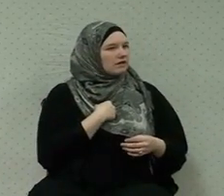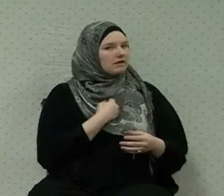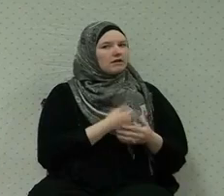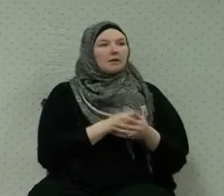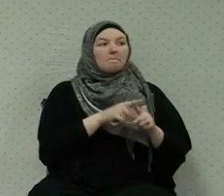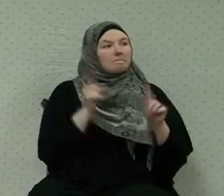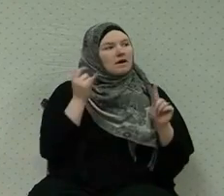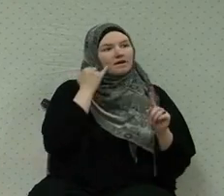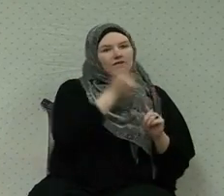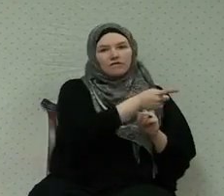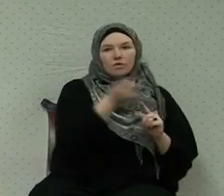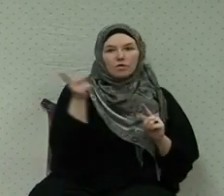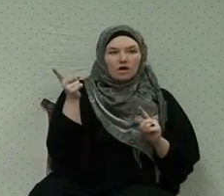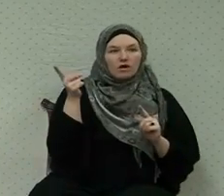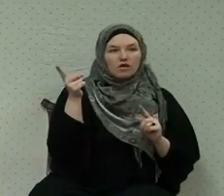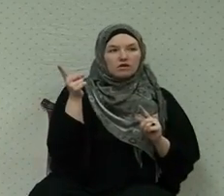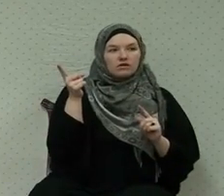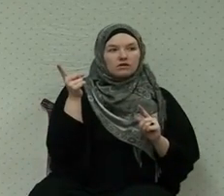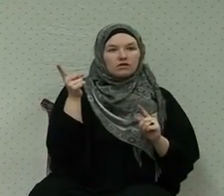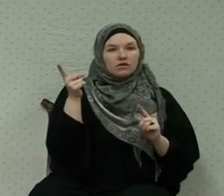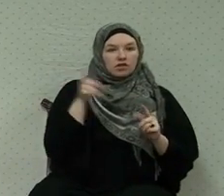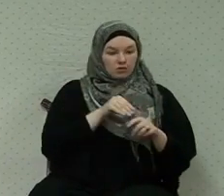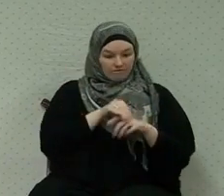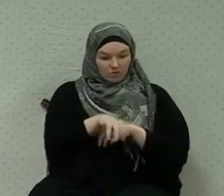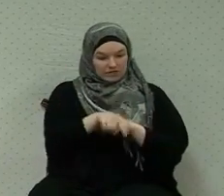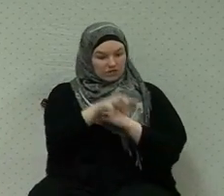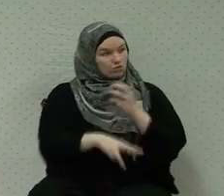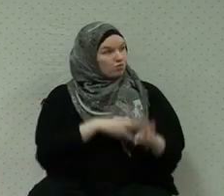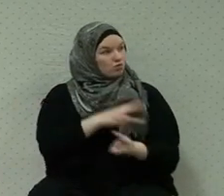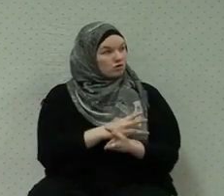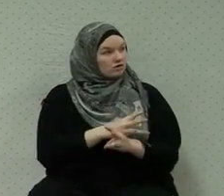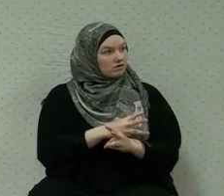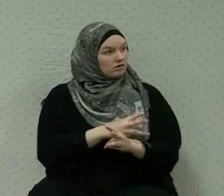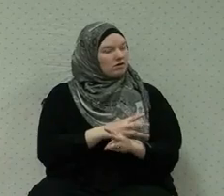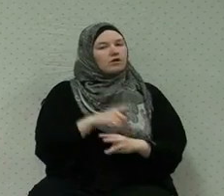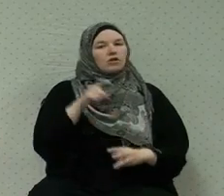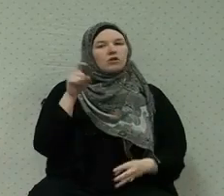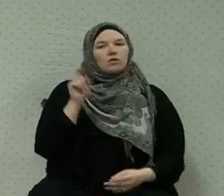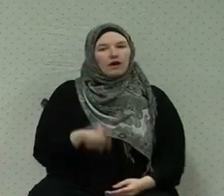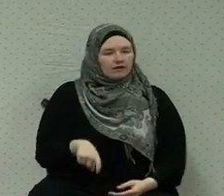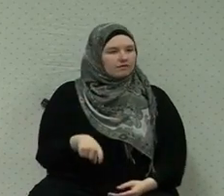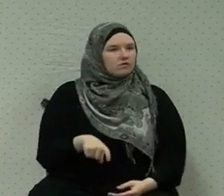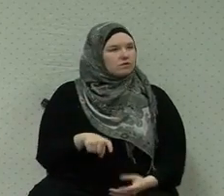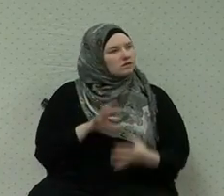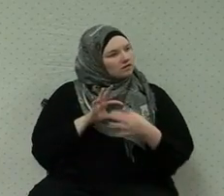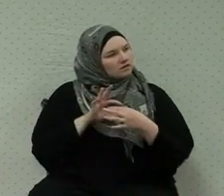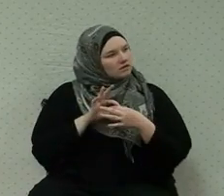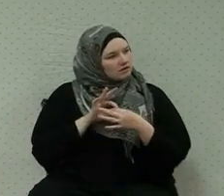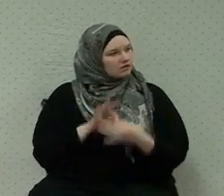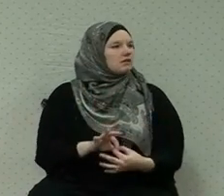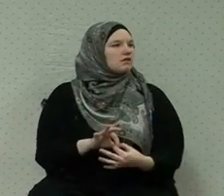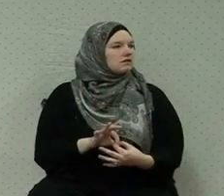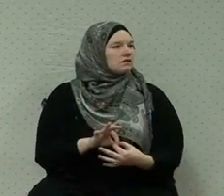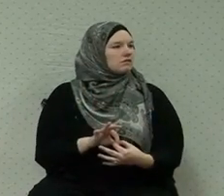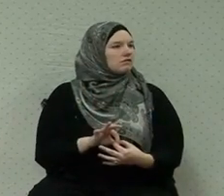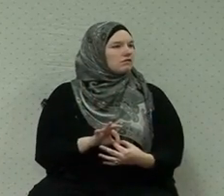But if you are to influence this world, you have to just connect the one who